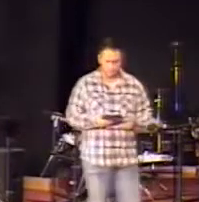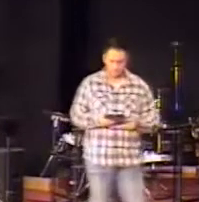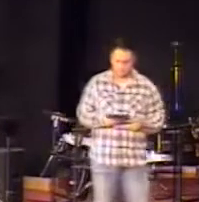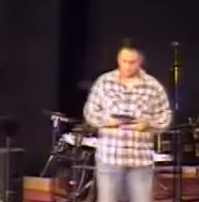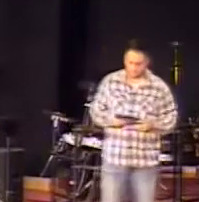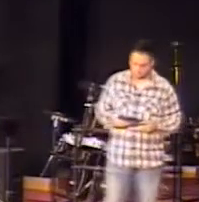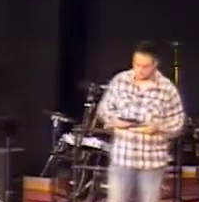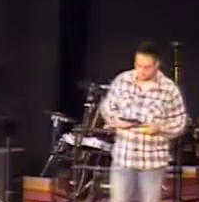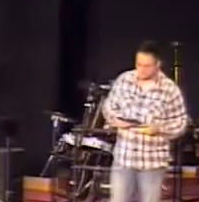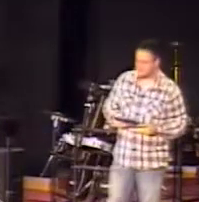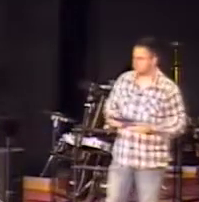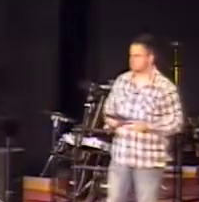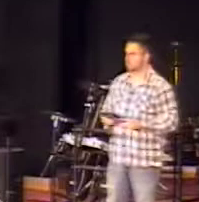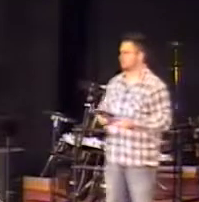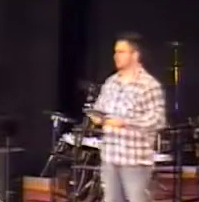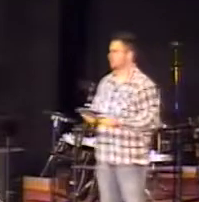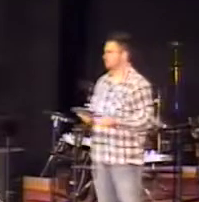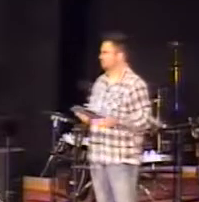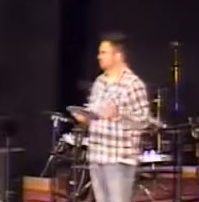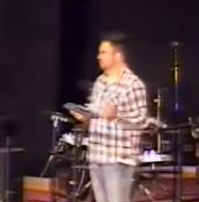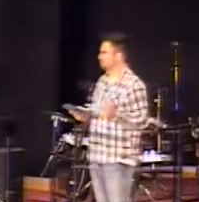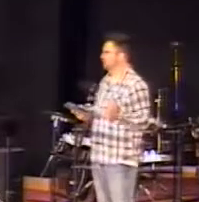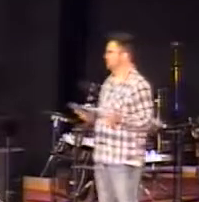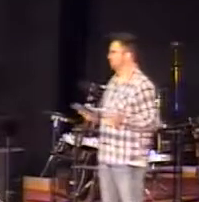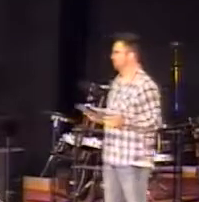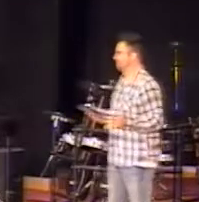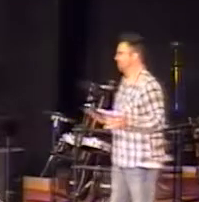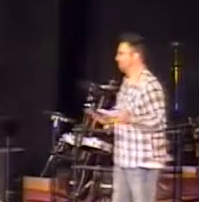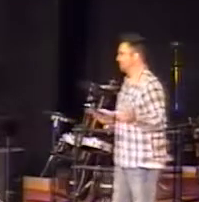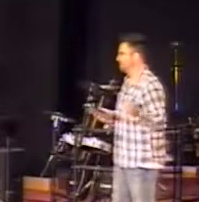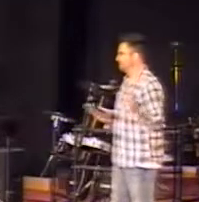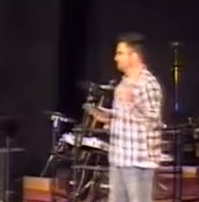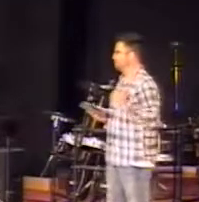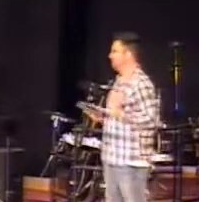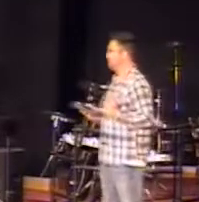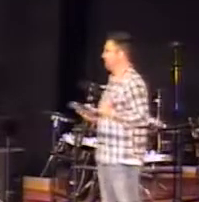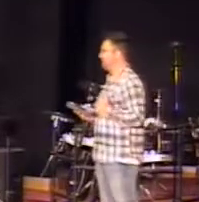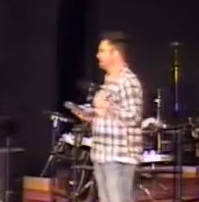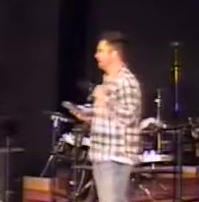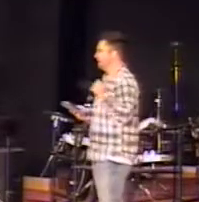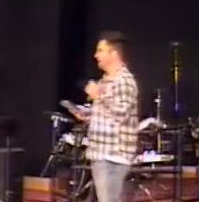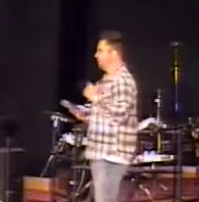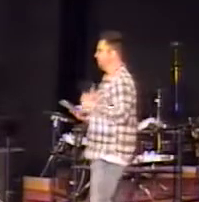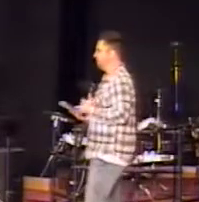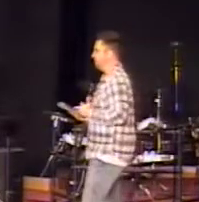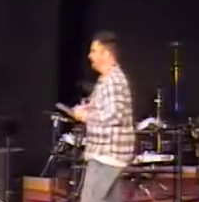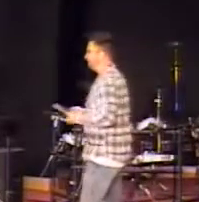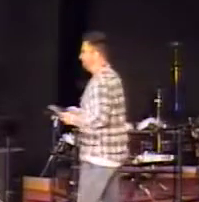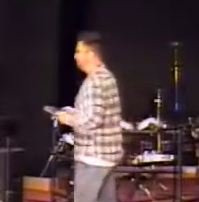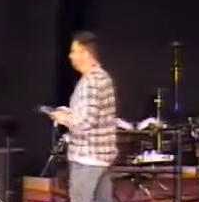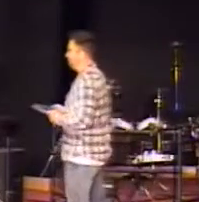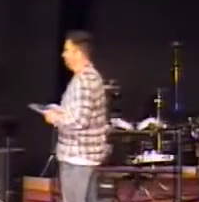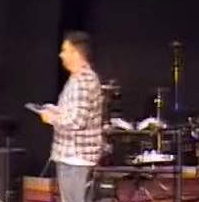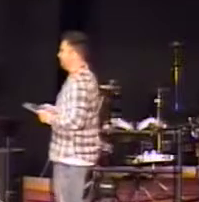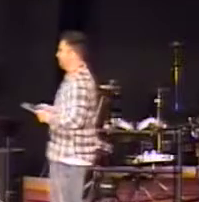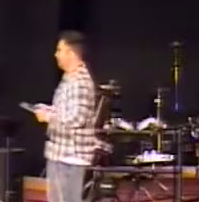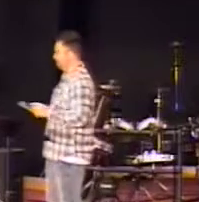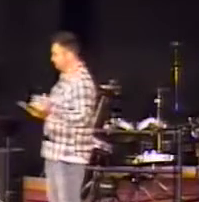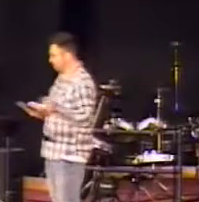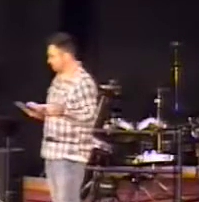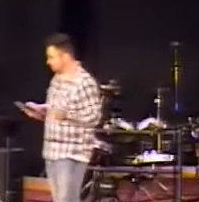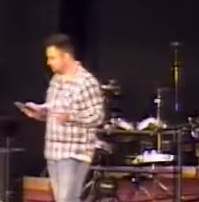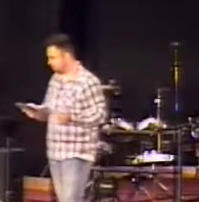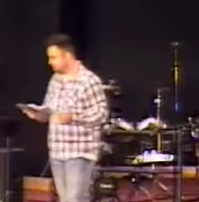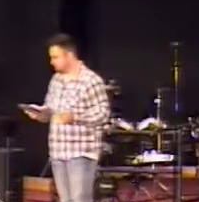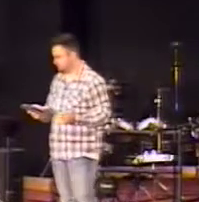this. In 2 Corinthians chapter 6, and it's just paraphrasing here because it's a really long passage. We don't have the time to read the whole thing. But